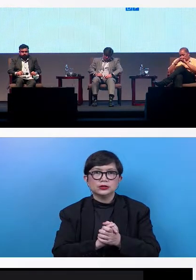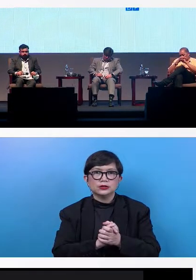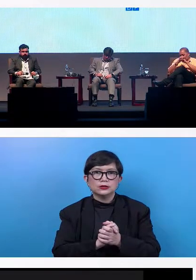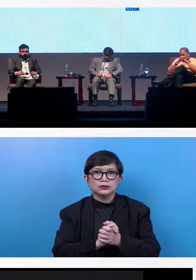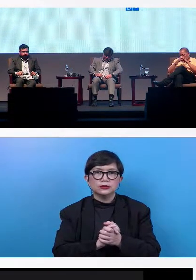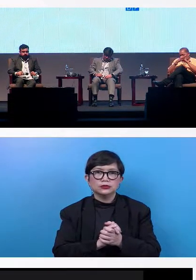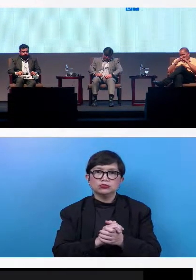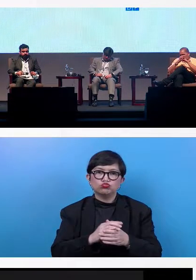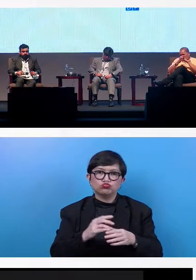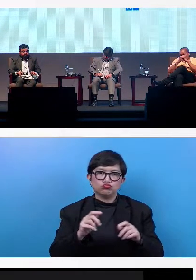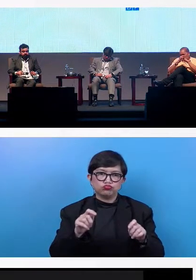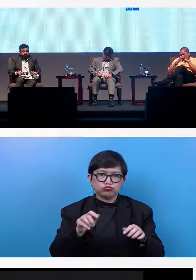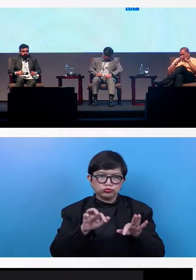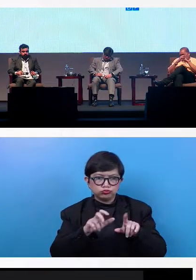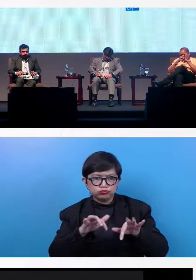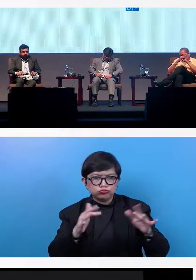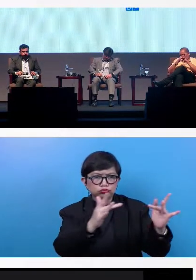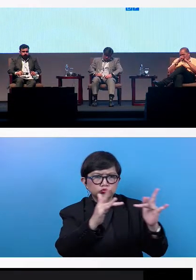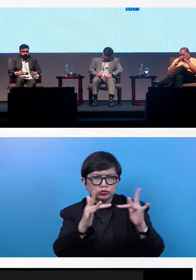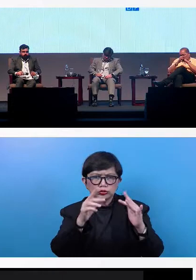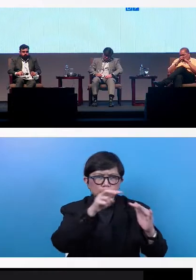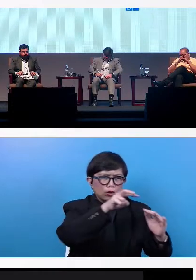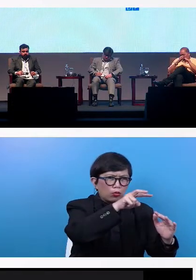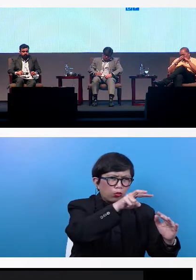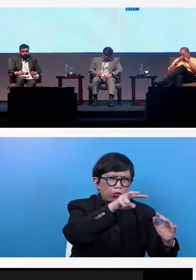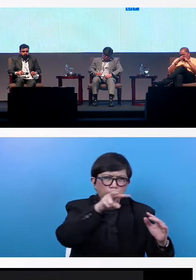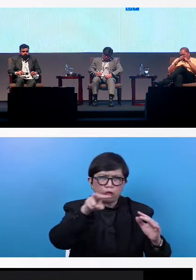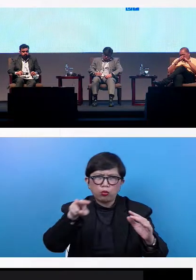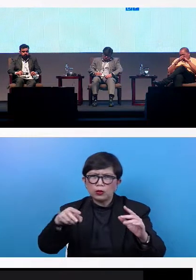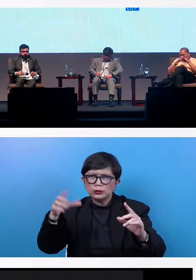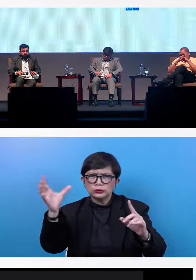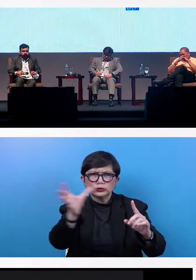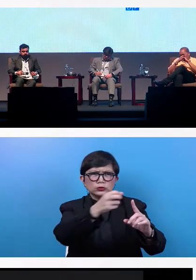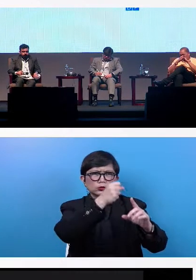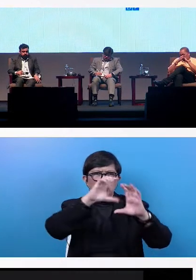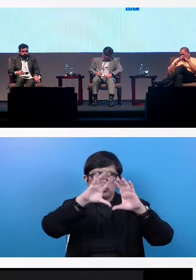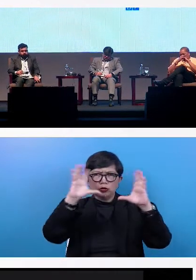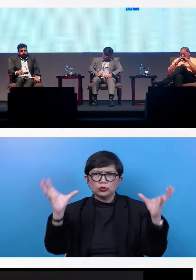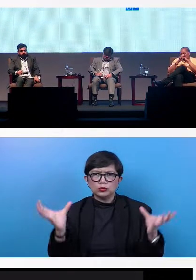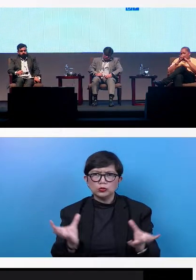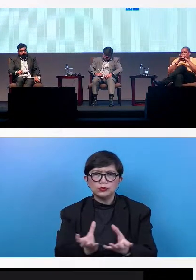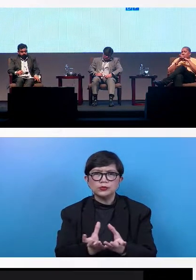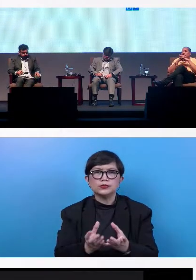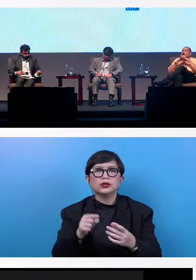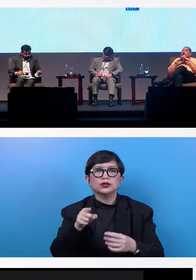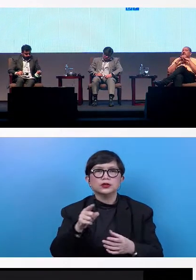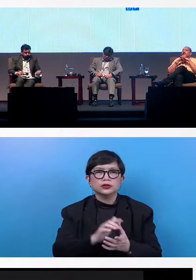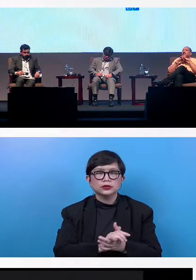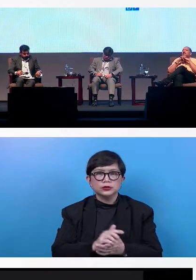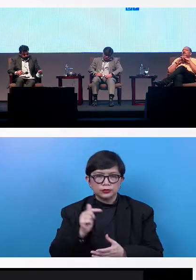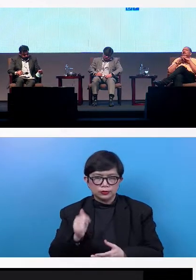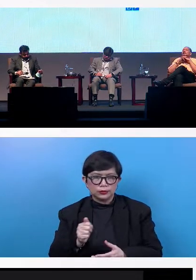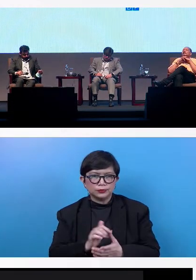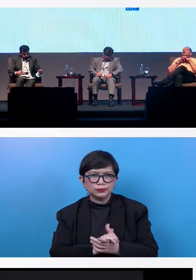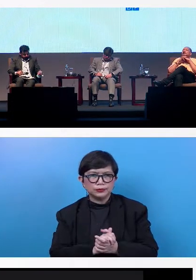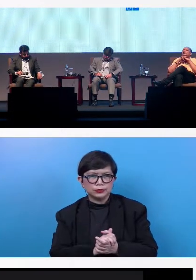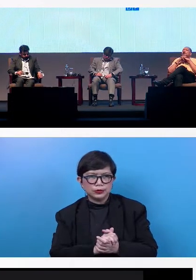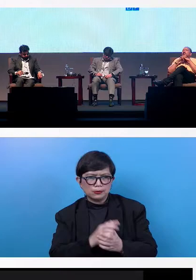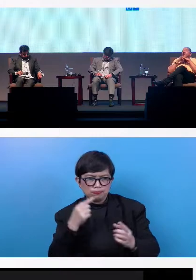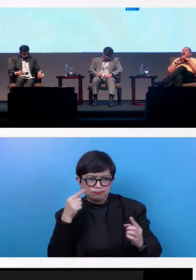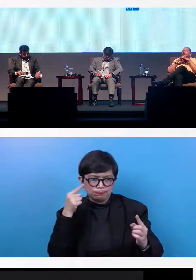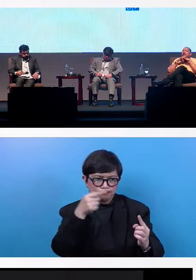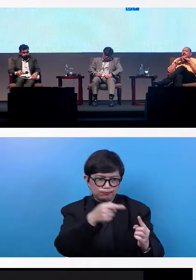the growing availability of them and our ability to conduct sentiment analysis can give us early clues to when the mood